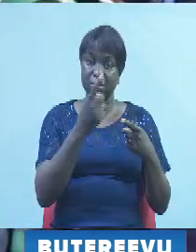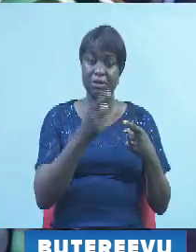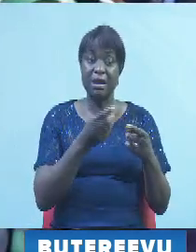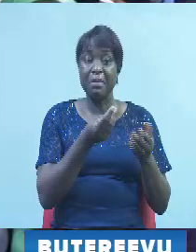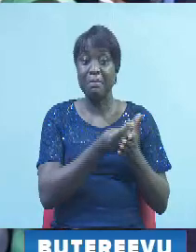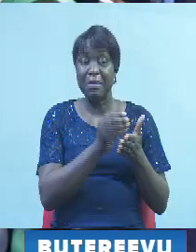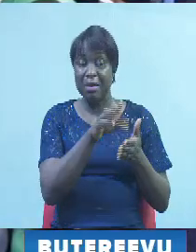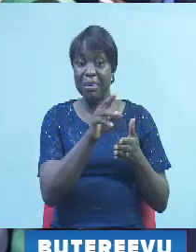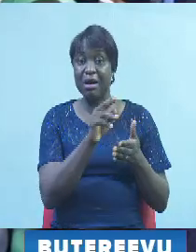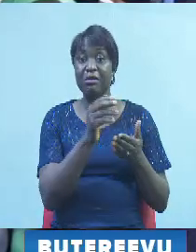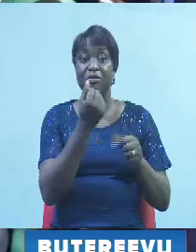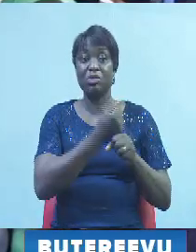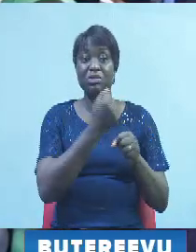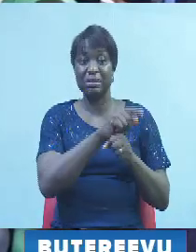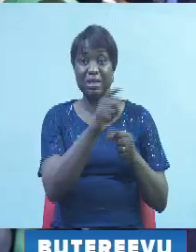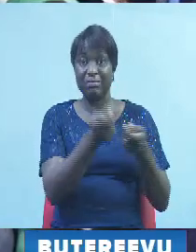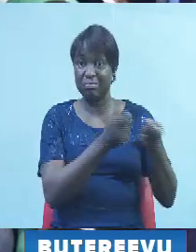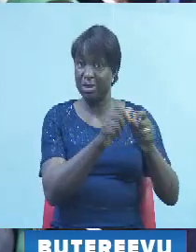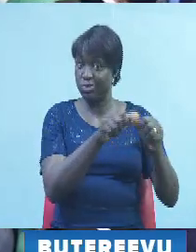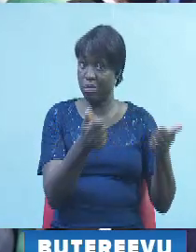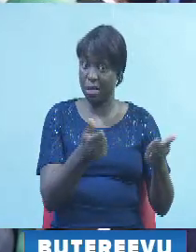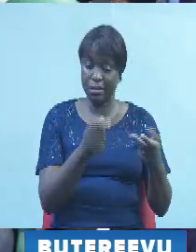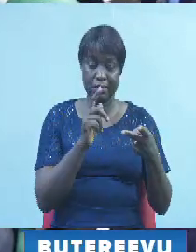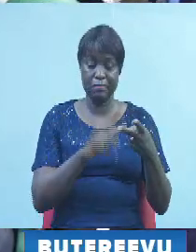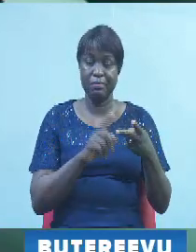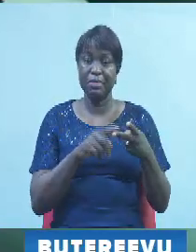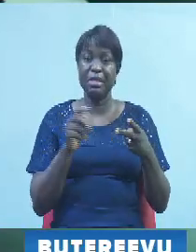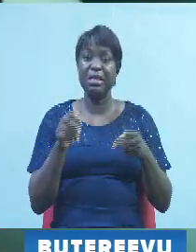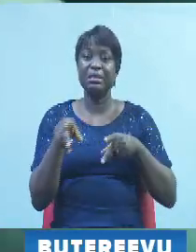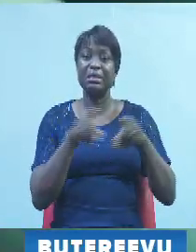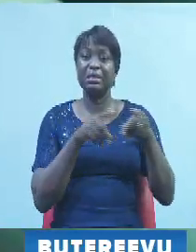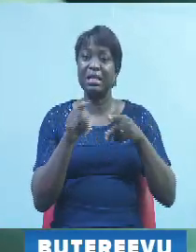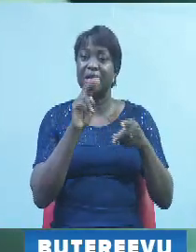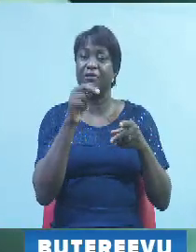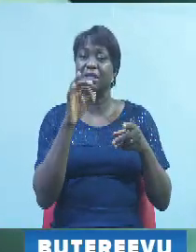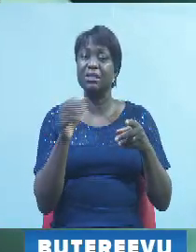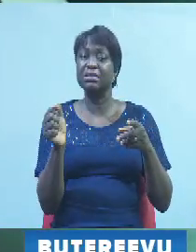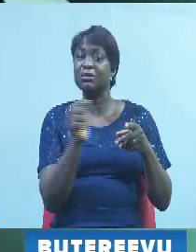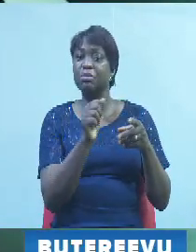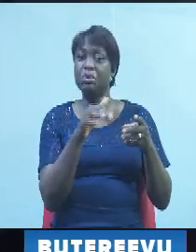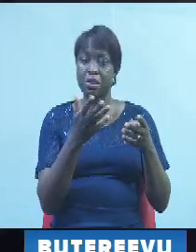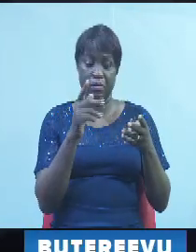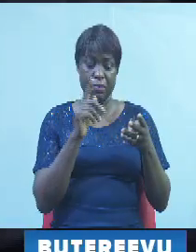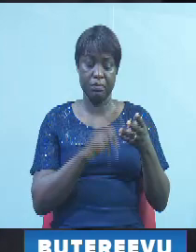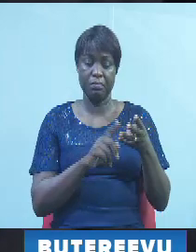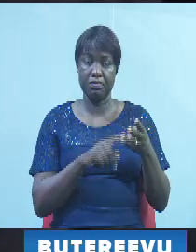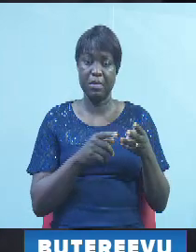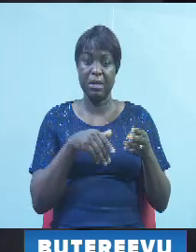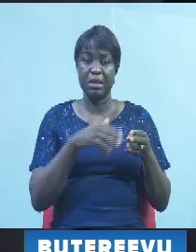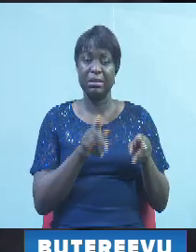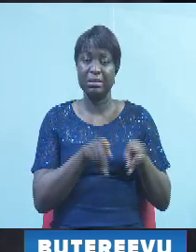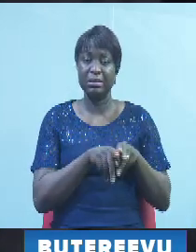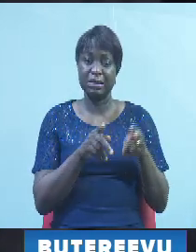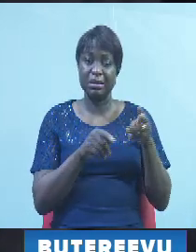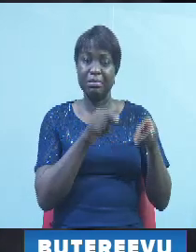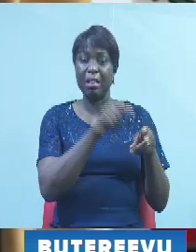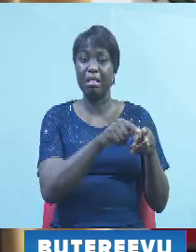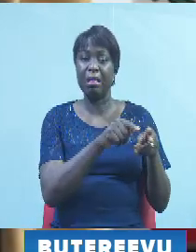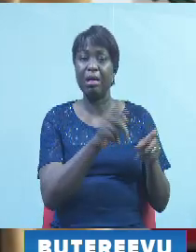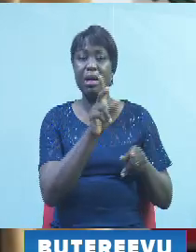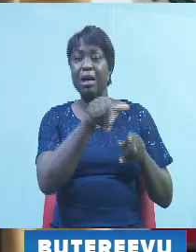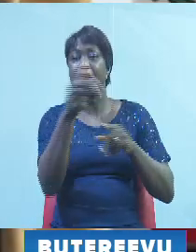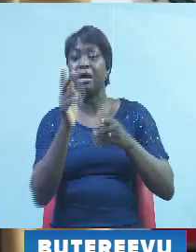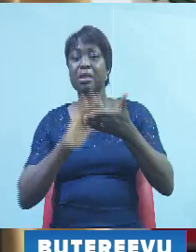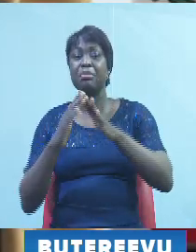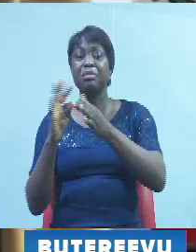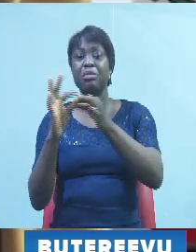bulungi. Ensonga ezeetooloredde kulondebwa kwa ssenkulu wa NSSF saako okulondola engeri kitavu gye kikwataganamu n'abantu abalala.